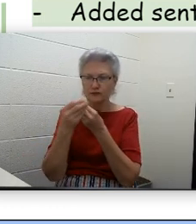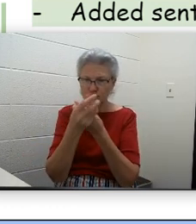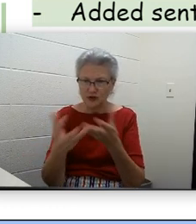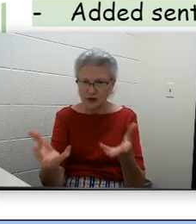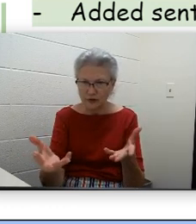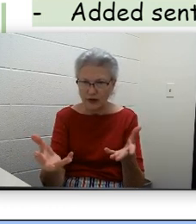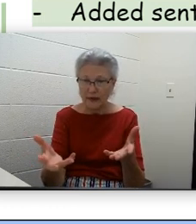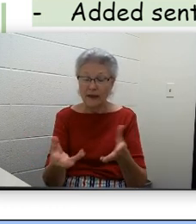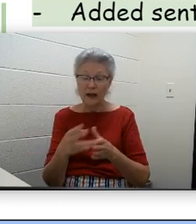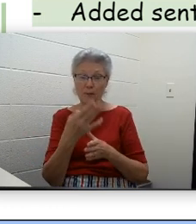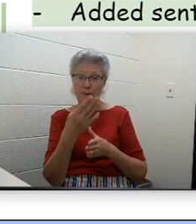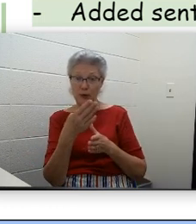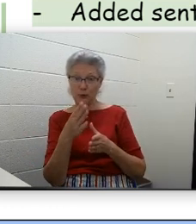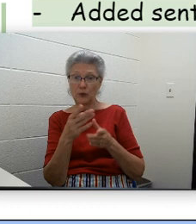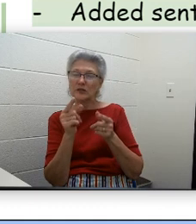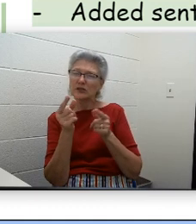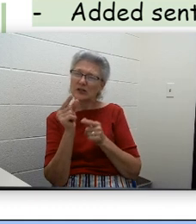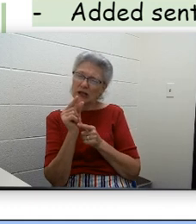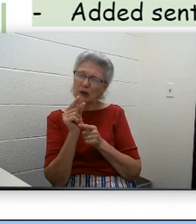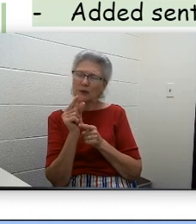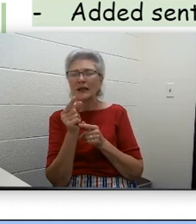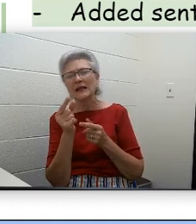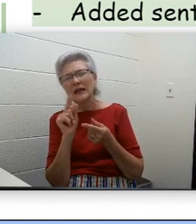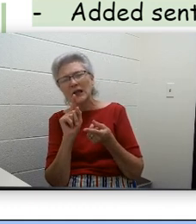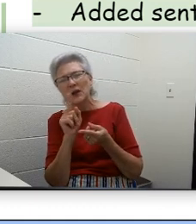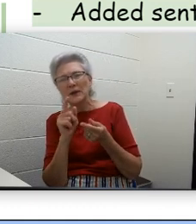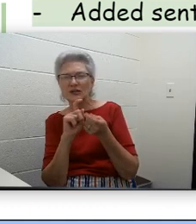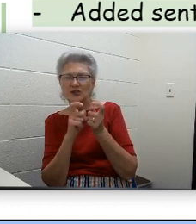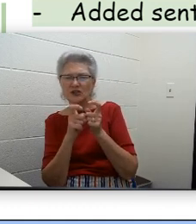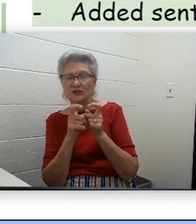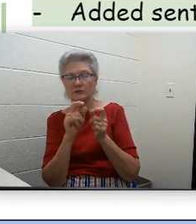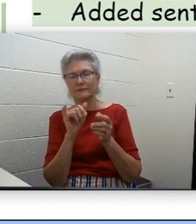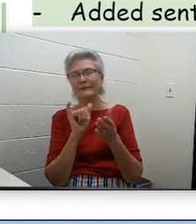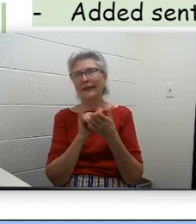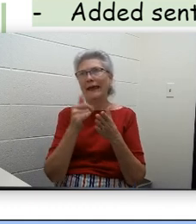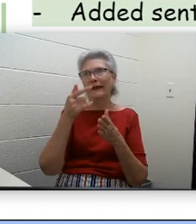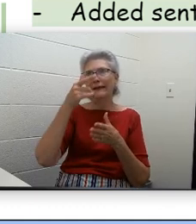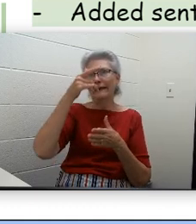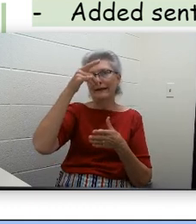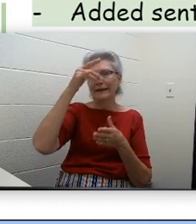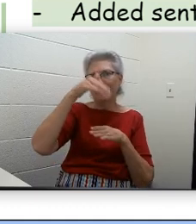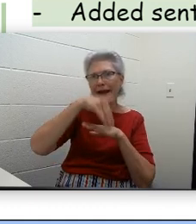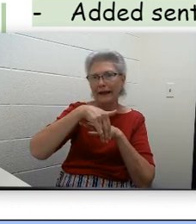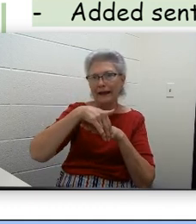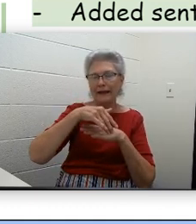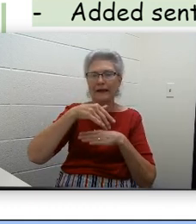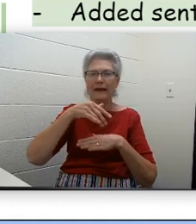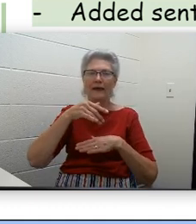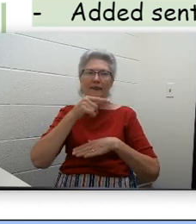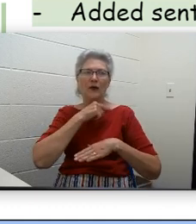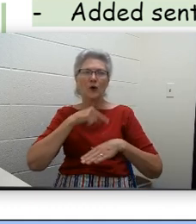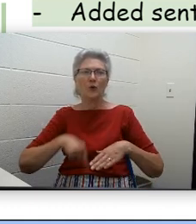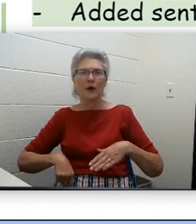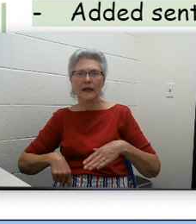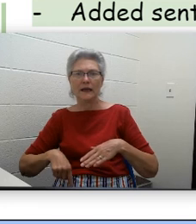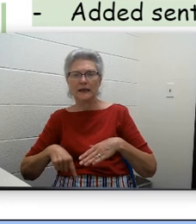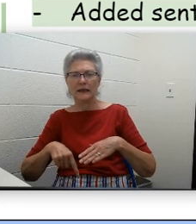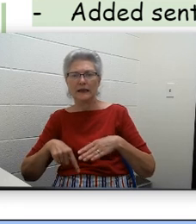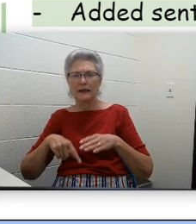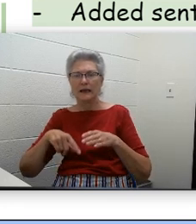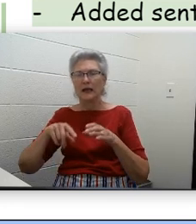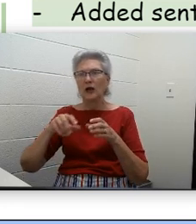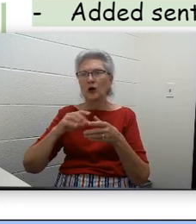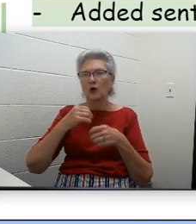smaller details. I know that I said that night the queen created a potion. Instead, I changed it to mixed